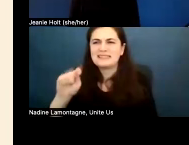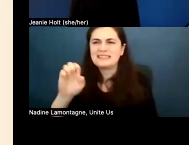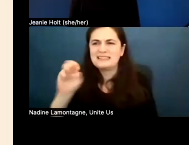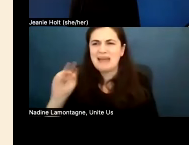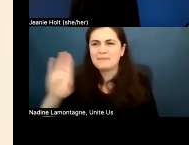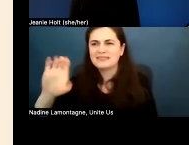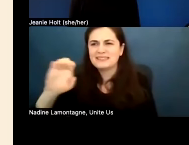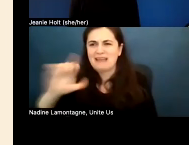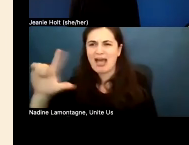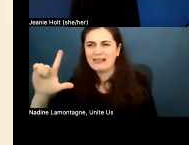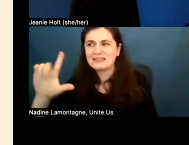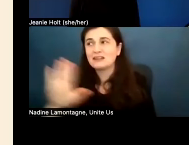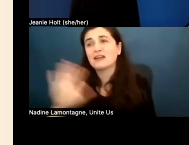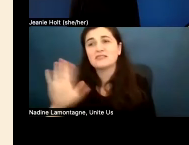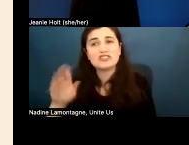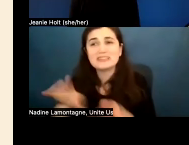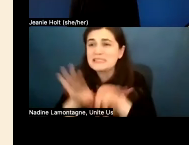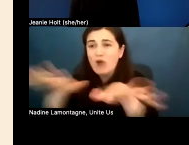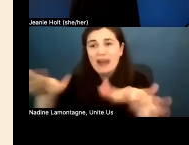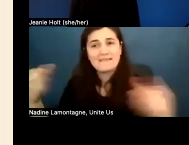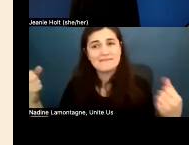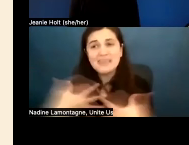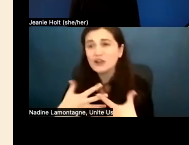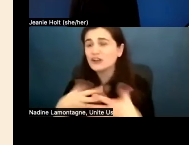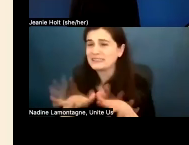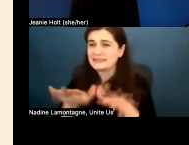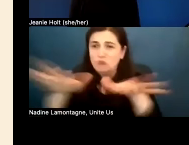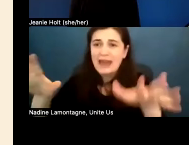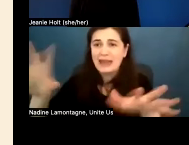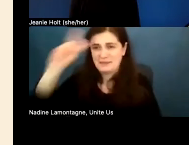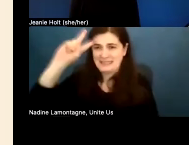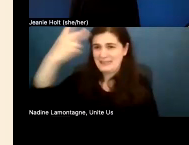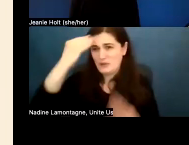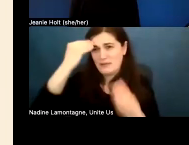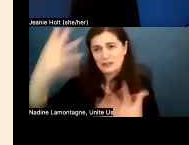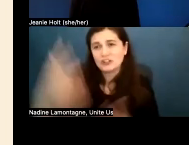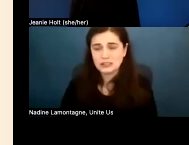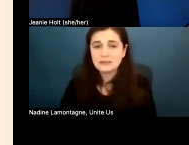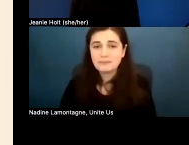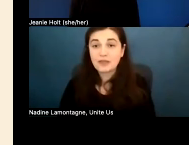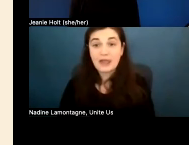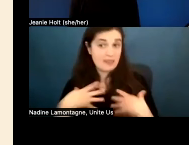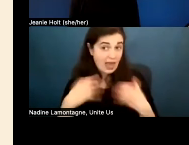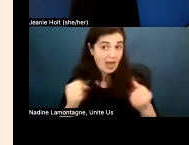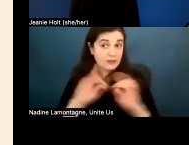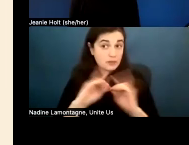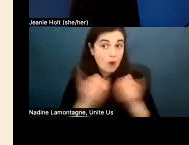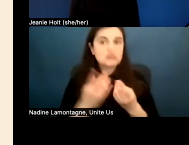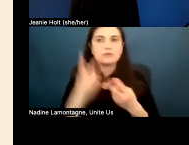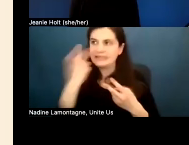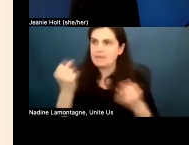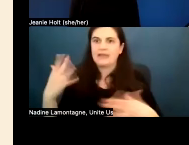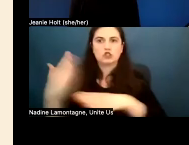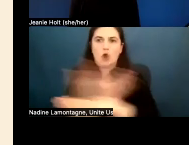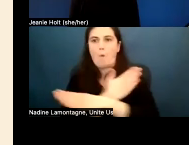spread fear and misinformation. And then health departments, we're seeing a lot of scope of practice bills and